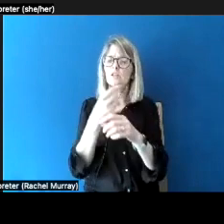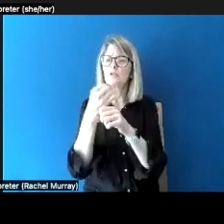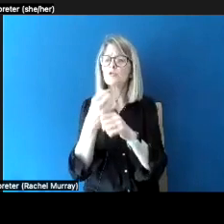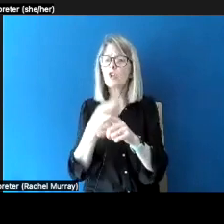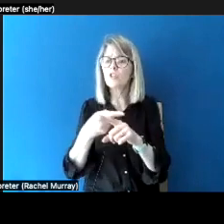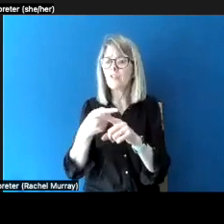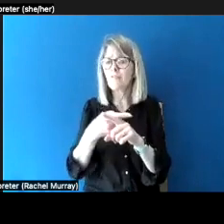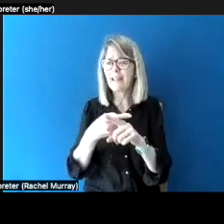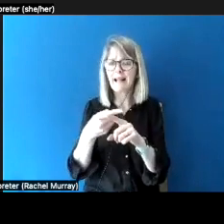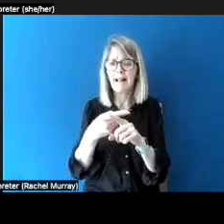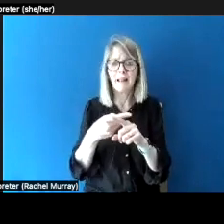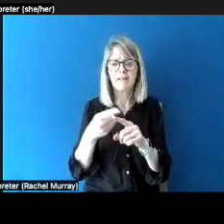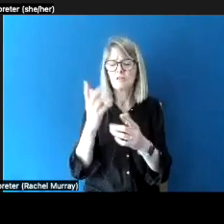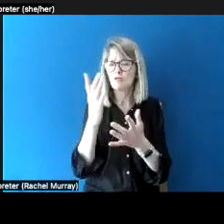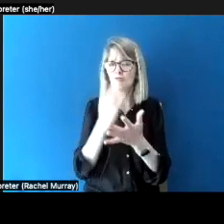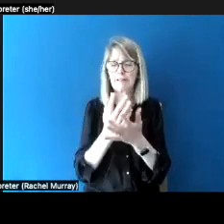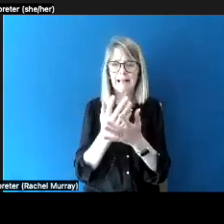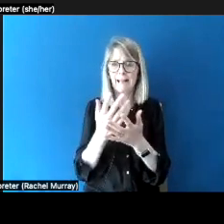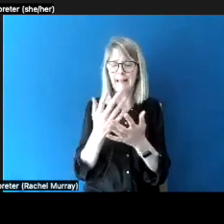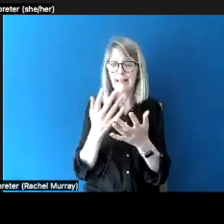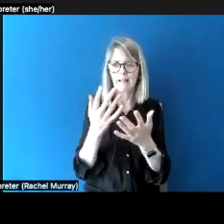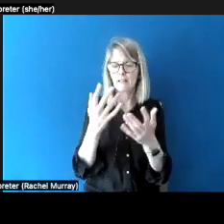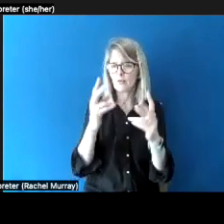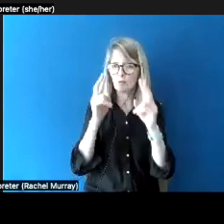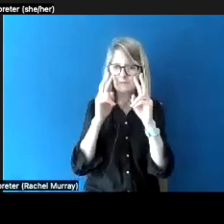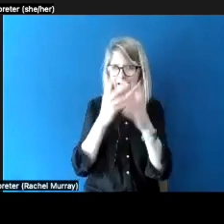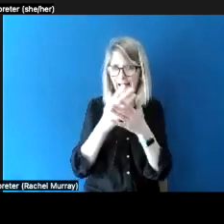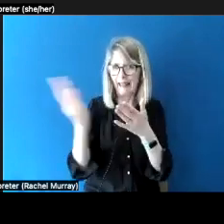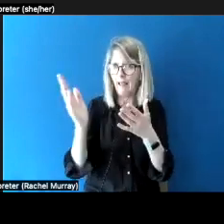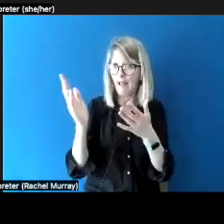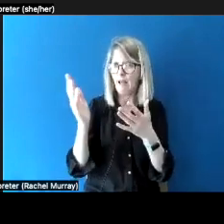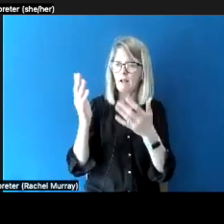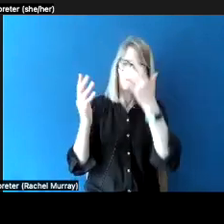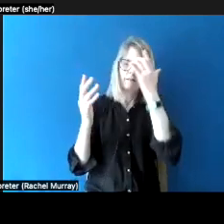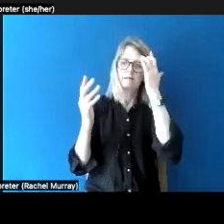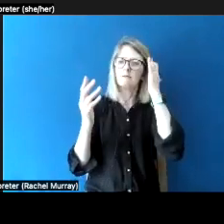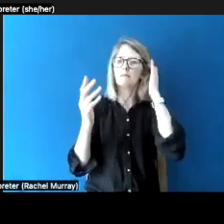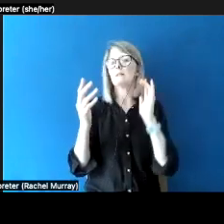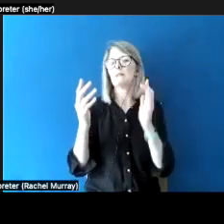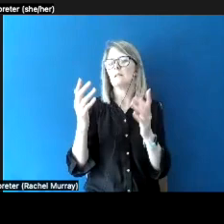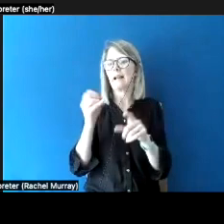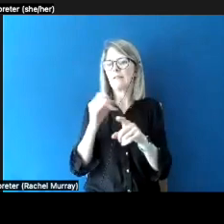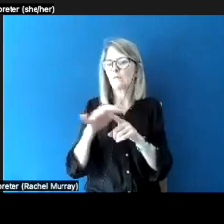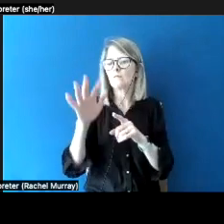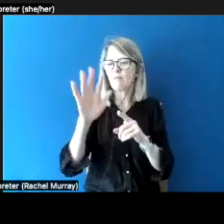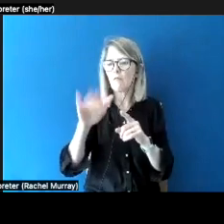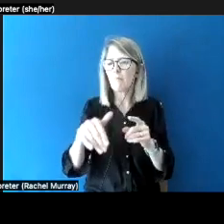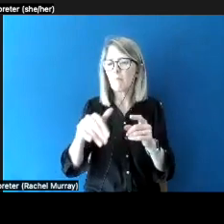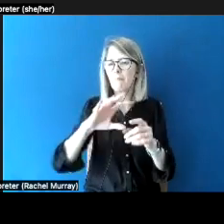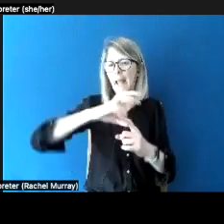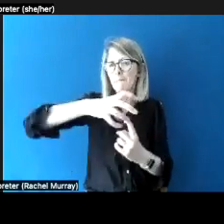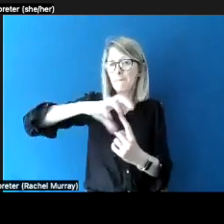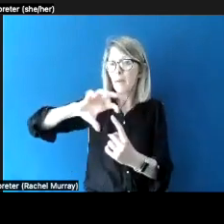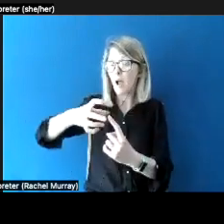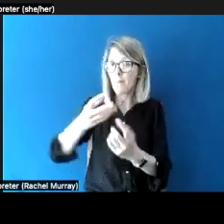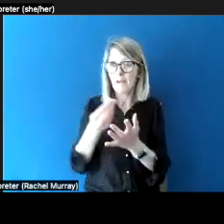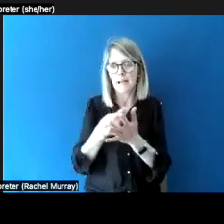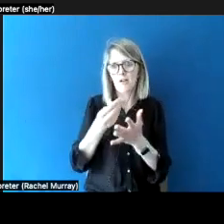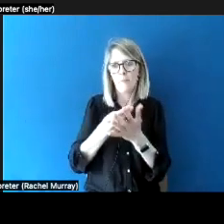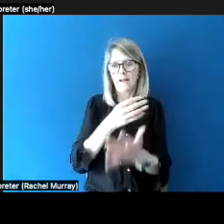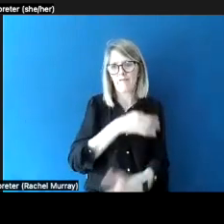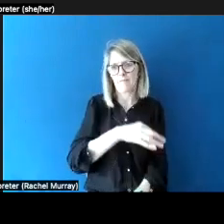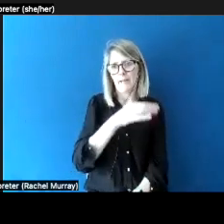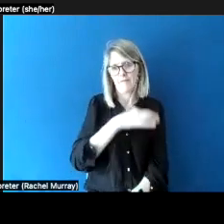tangible, visible manifestation of the empire, but also invisible economic benefits of the